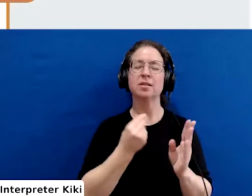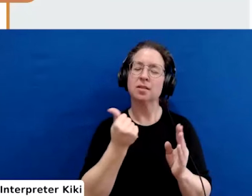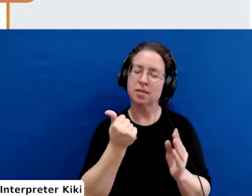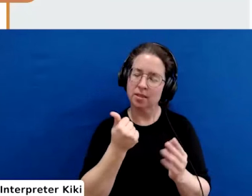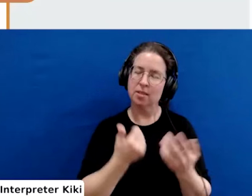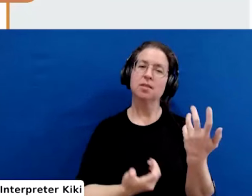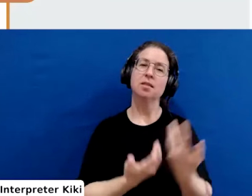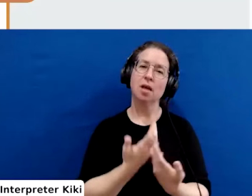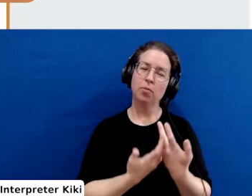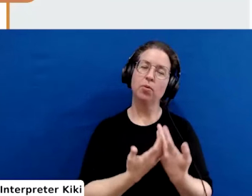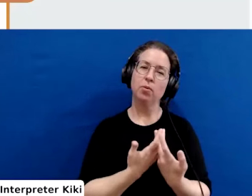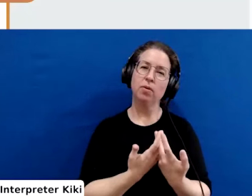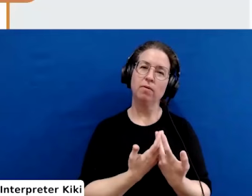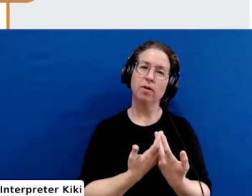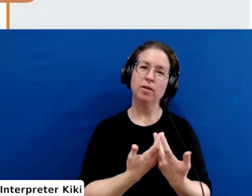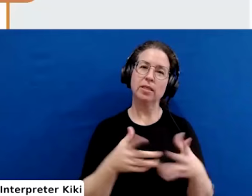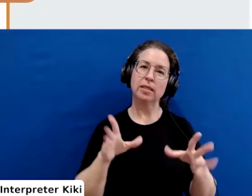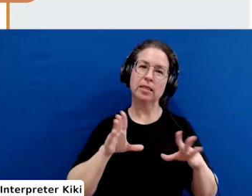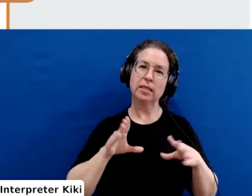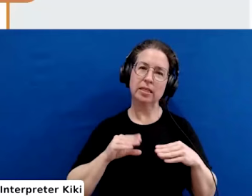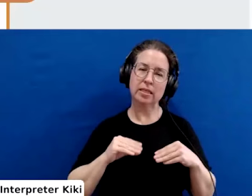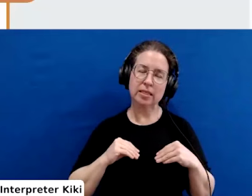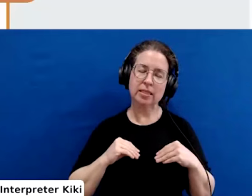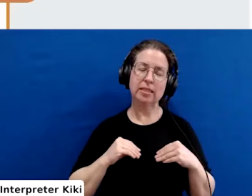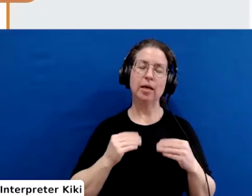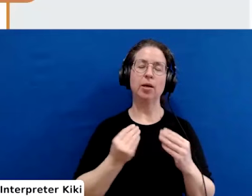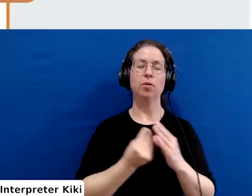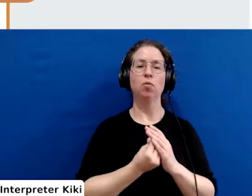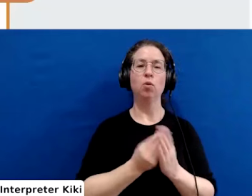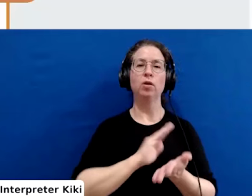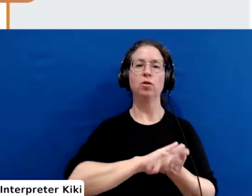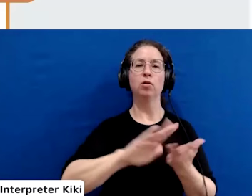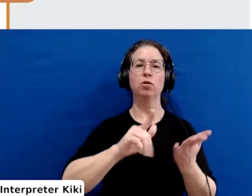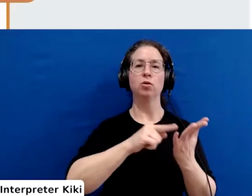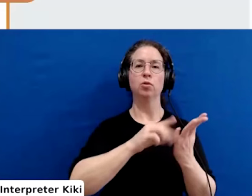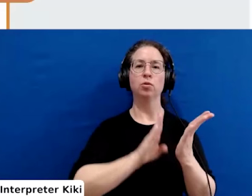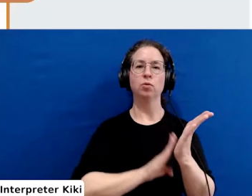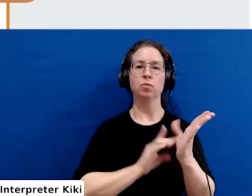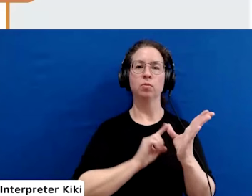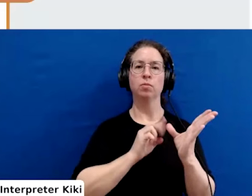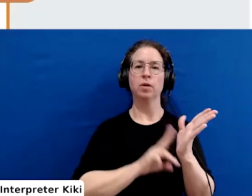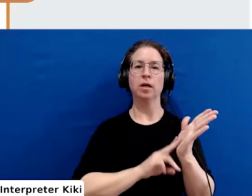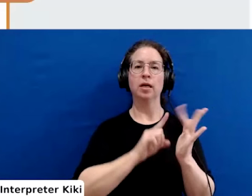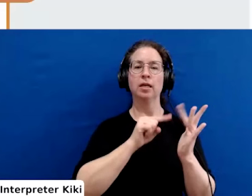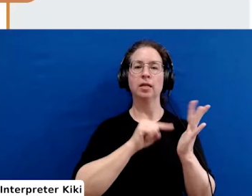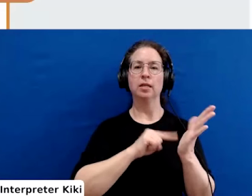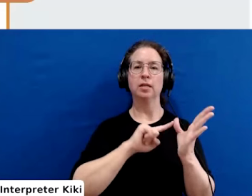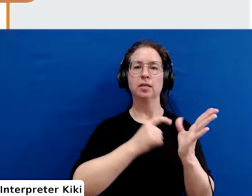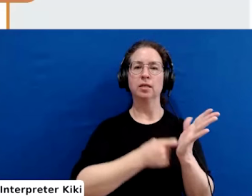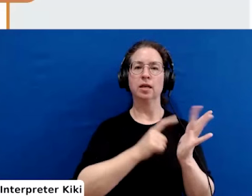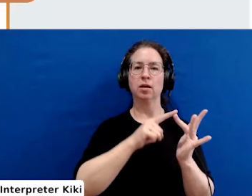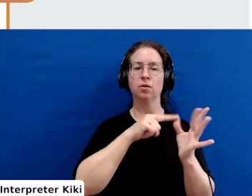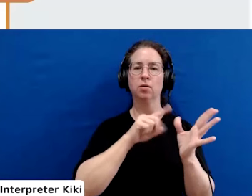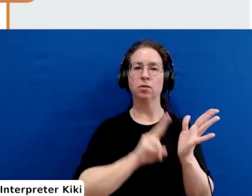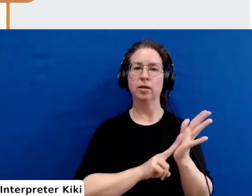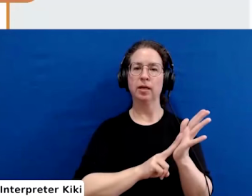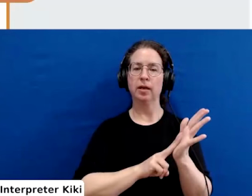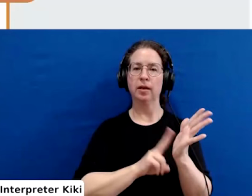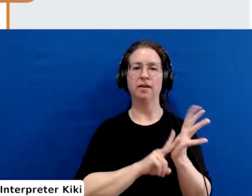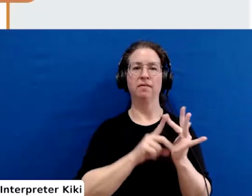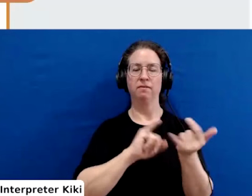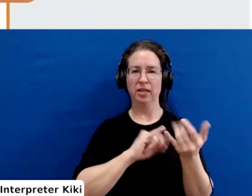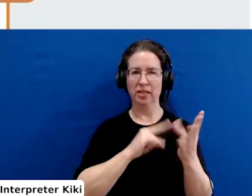consider students with humanitarian visas as domestic students. So we base this on what you were applying